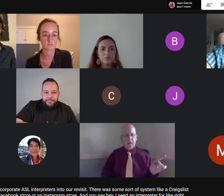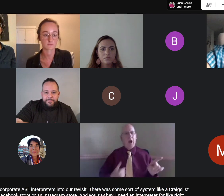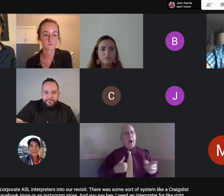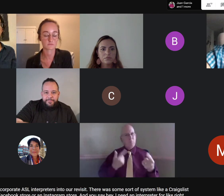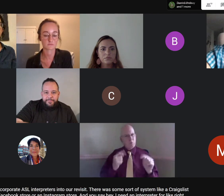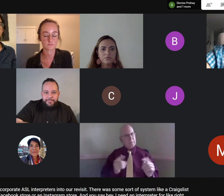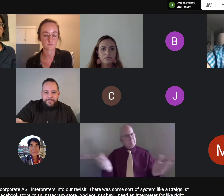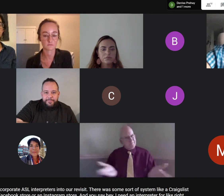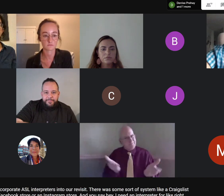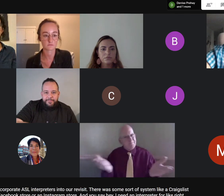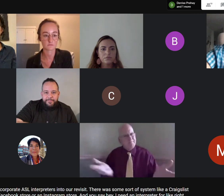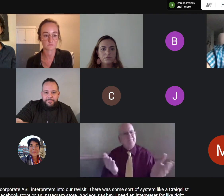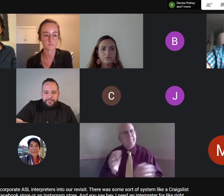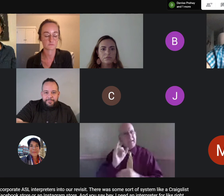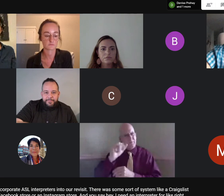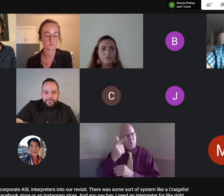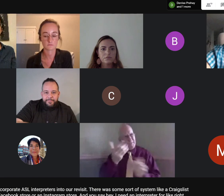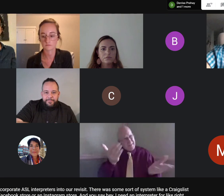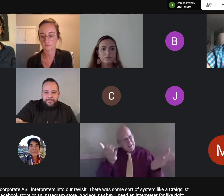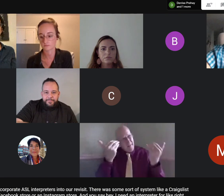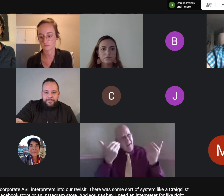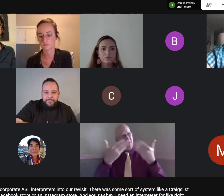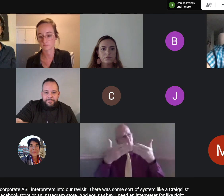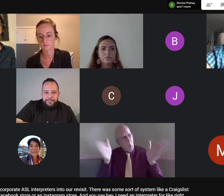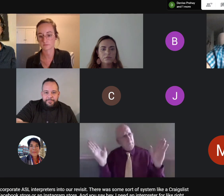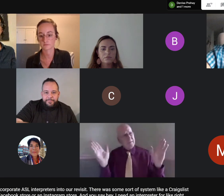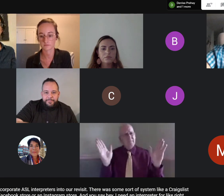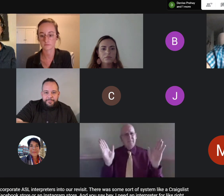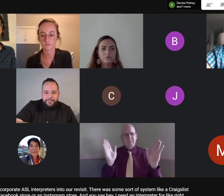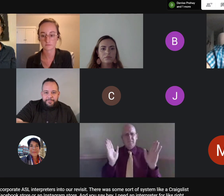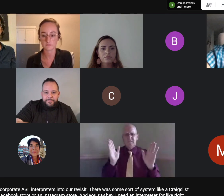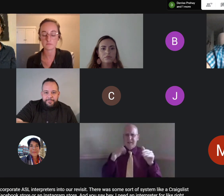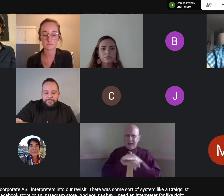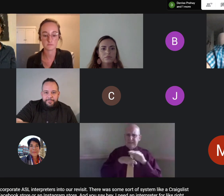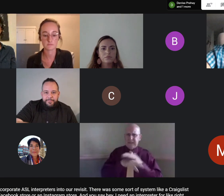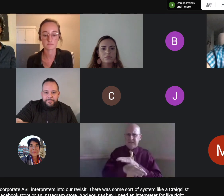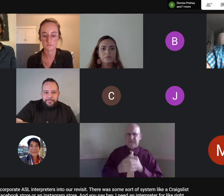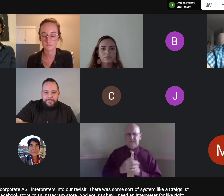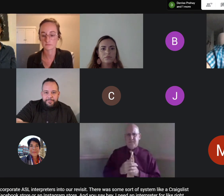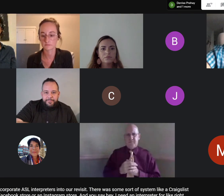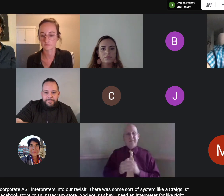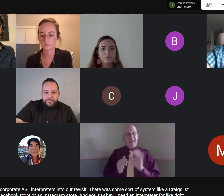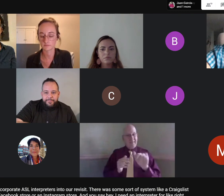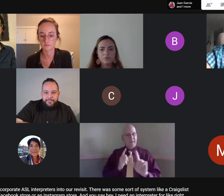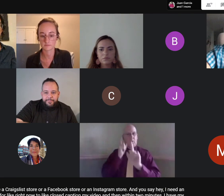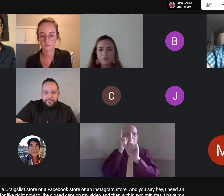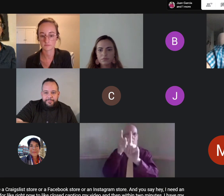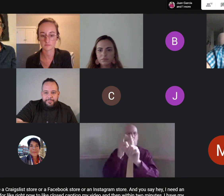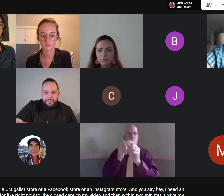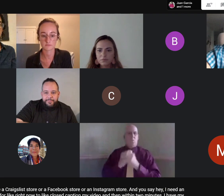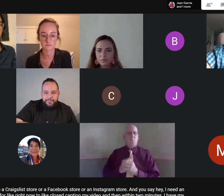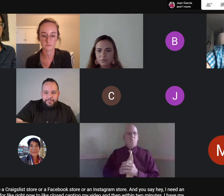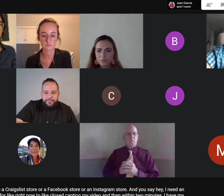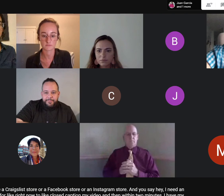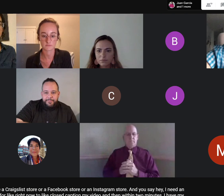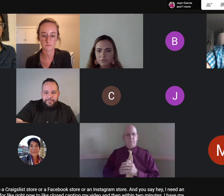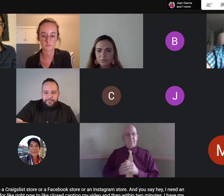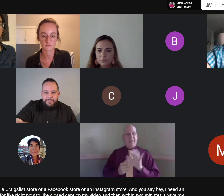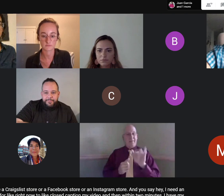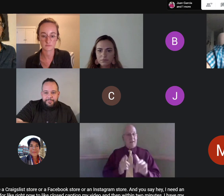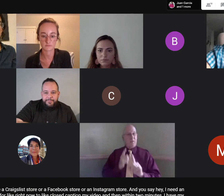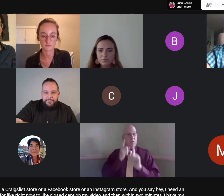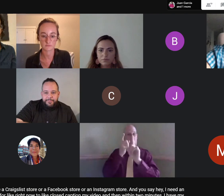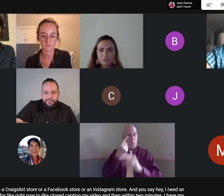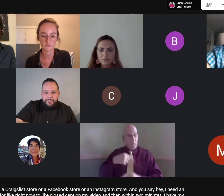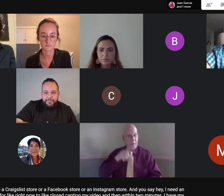push. I want that to be possible because it is possible. That is the future I imagine. And that is the future we